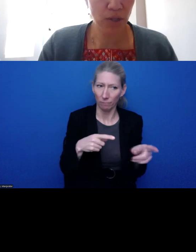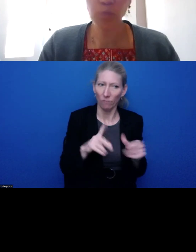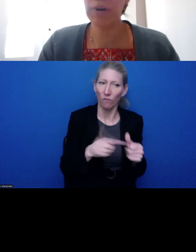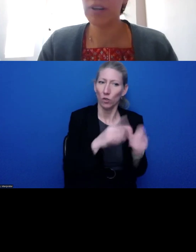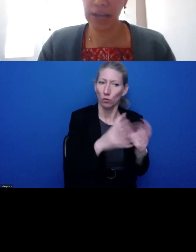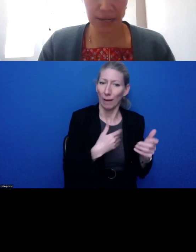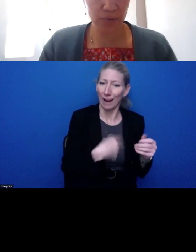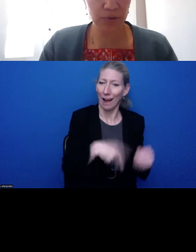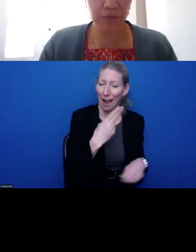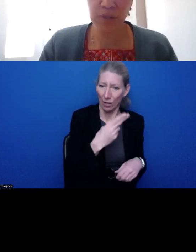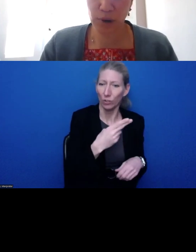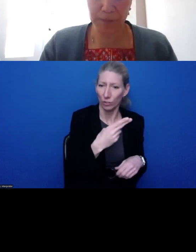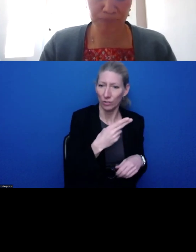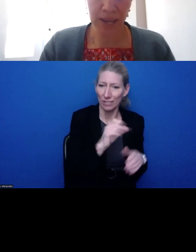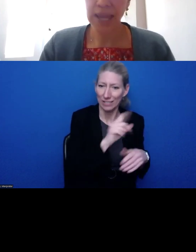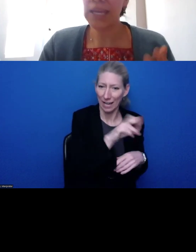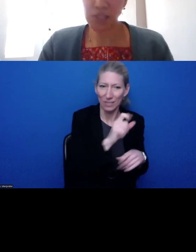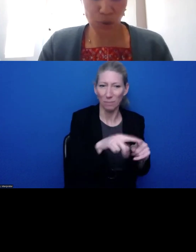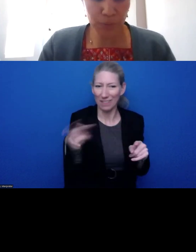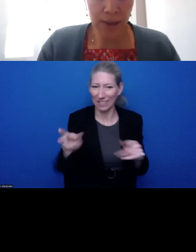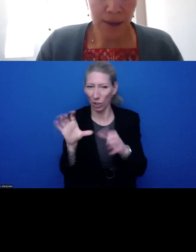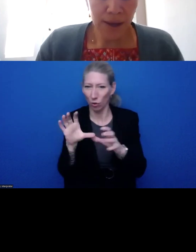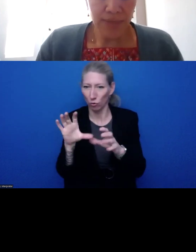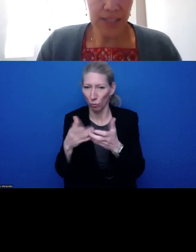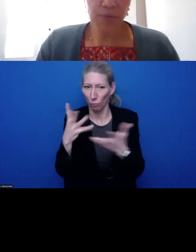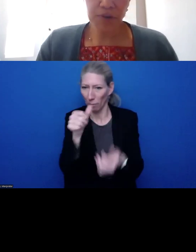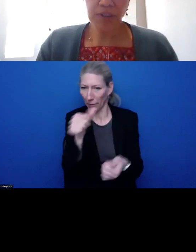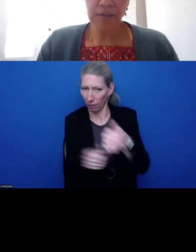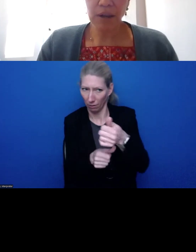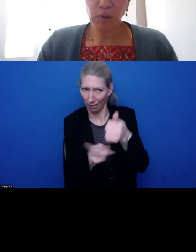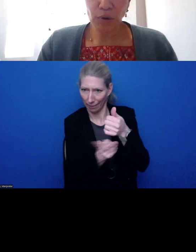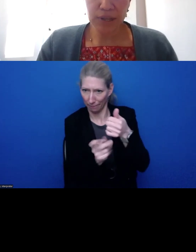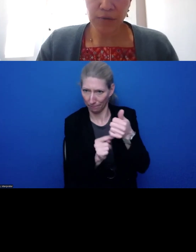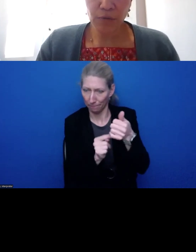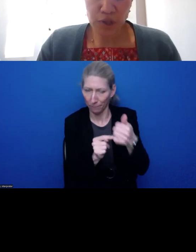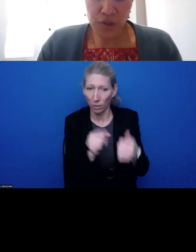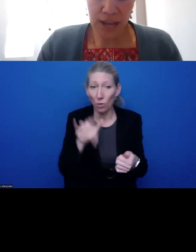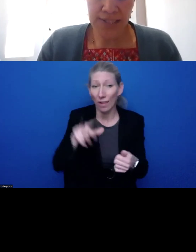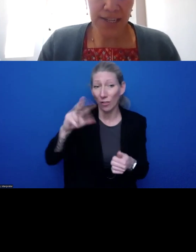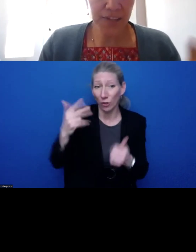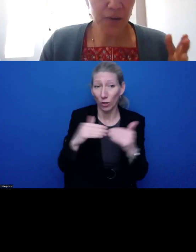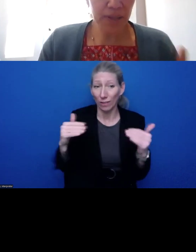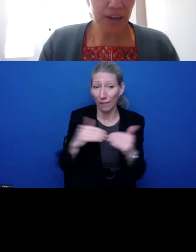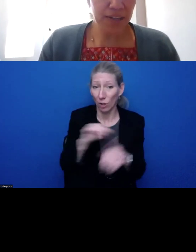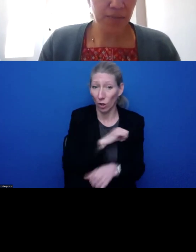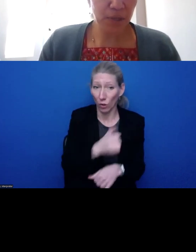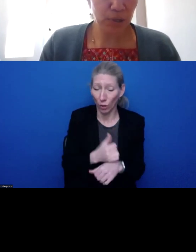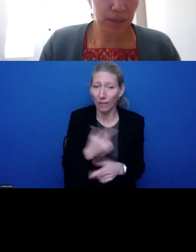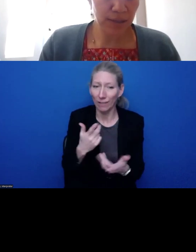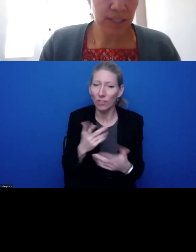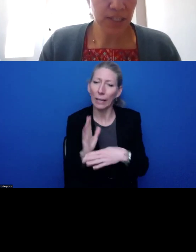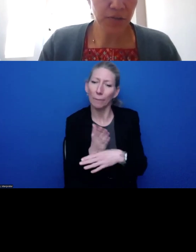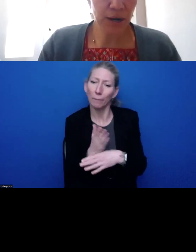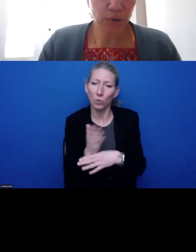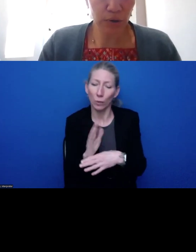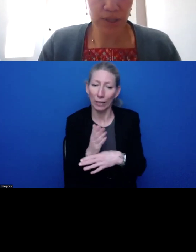was subordinated to the first one. In sum, these third-level authorities function as intermediaries between